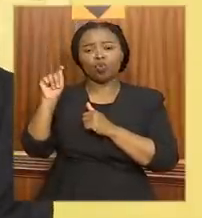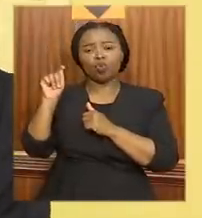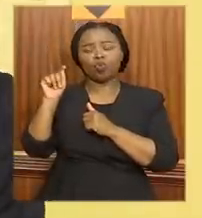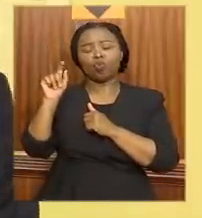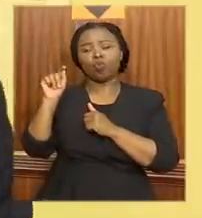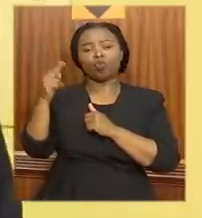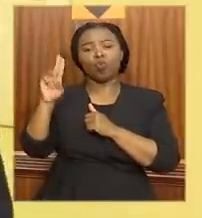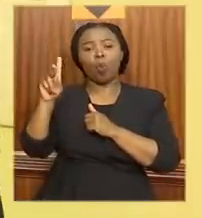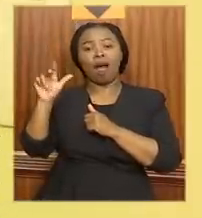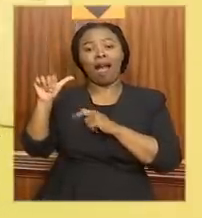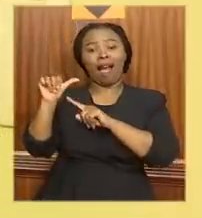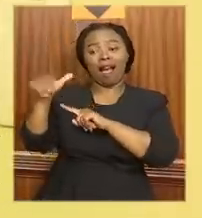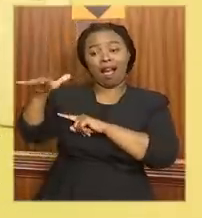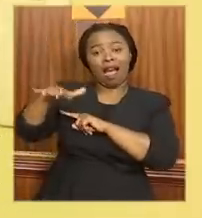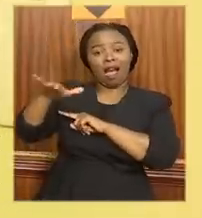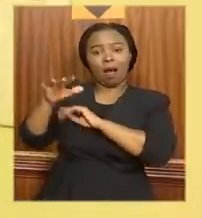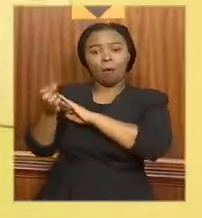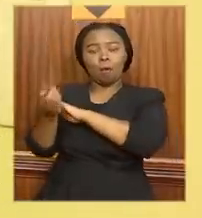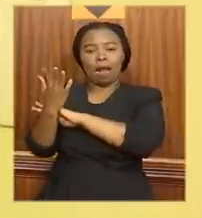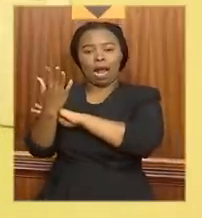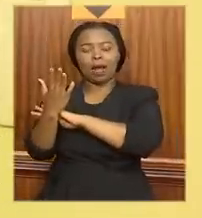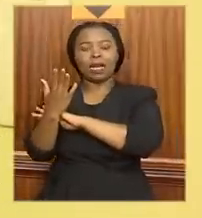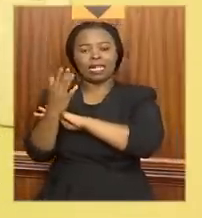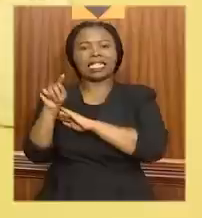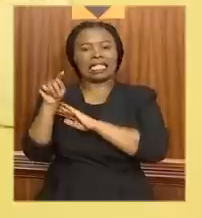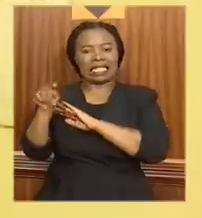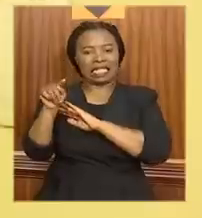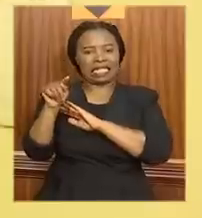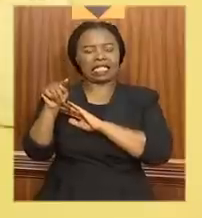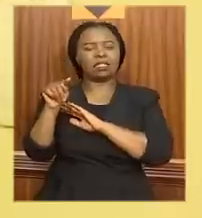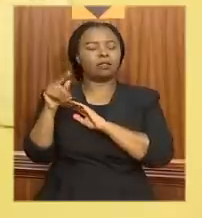stations is deliberate sabotage